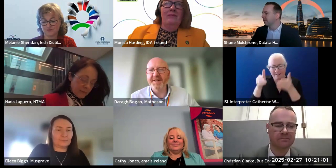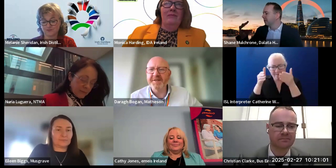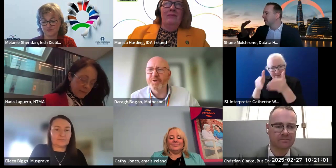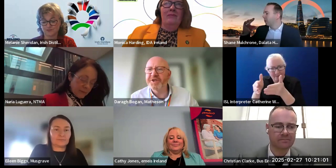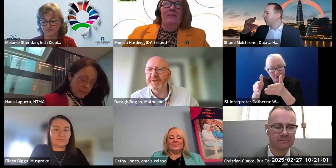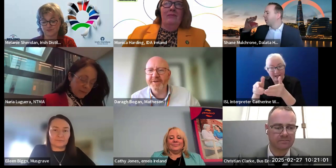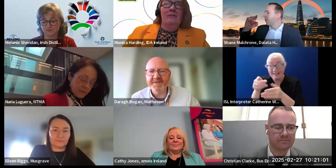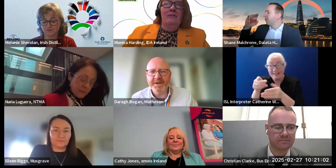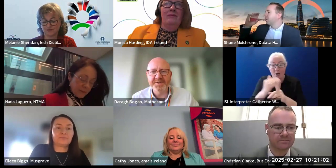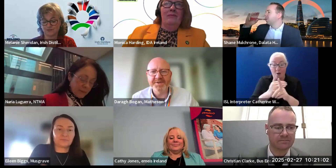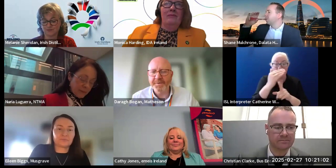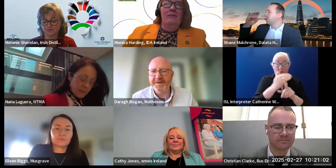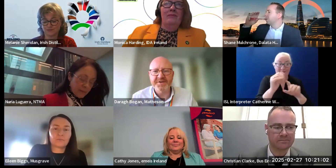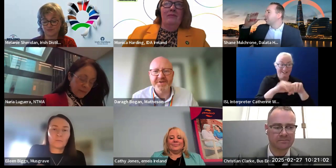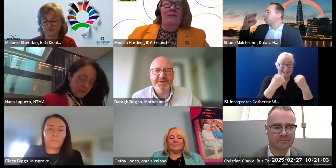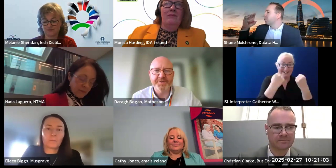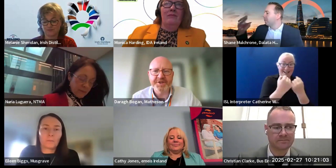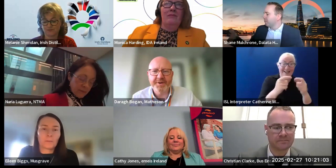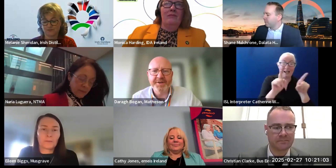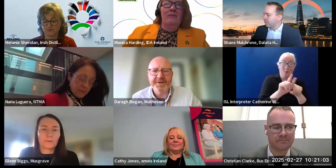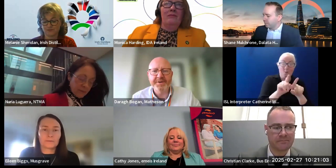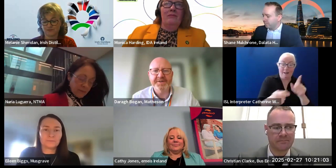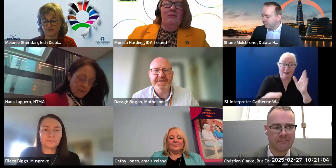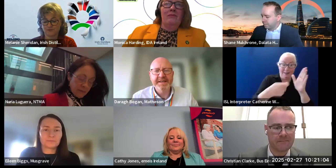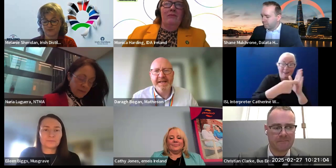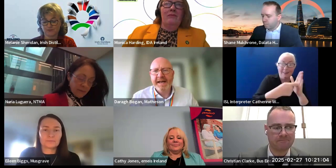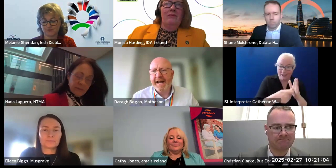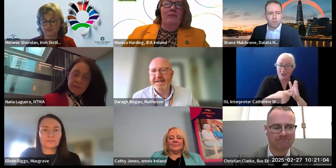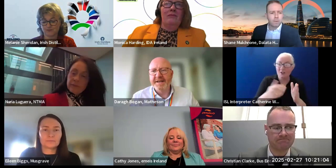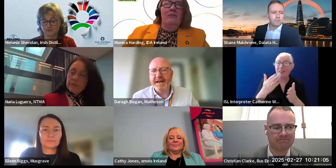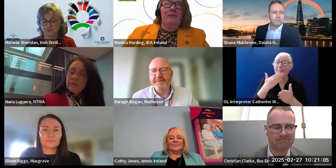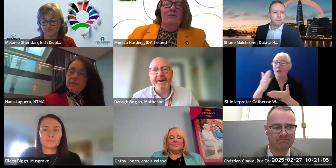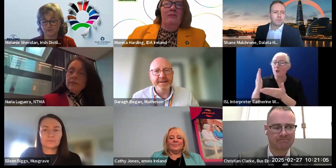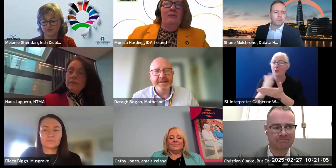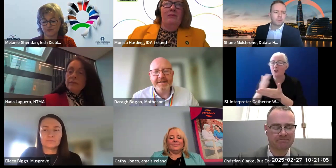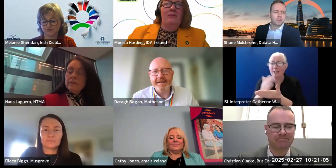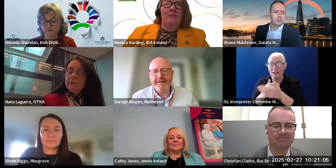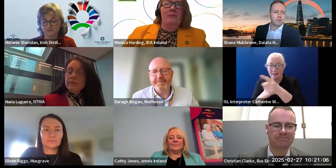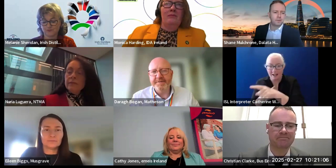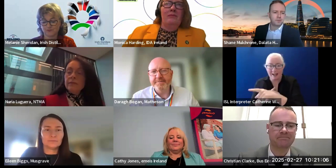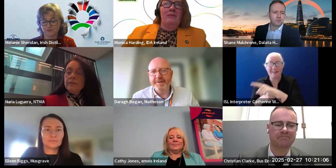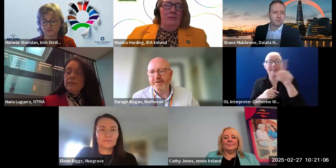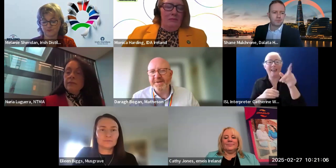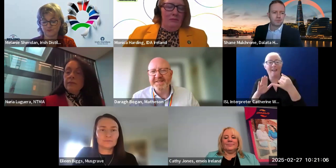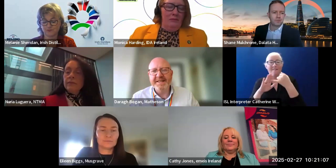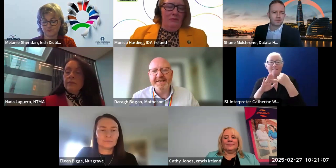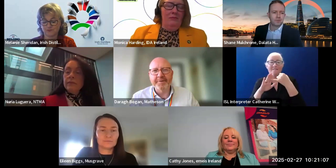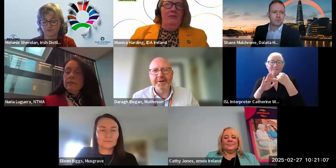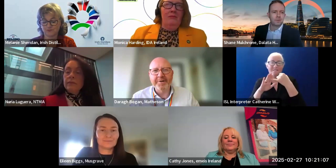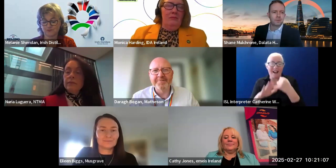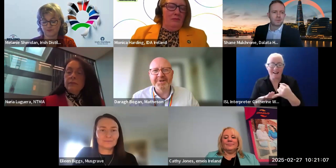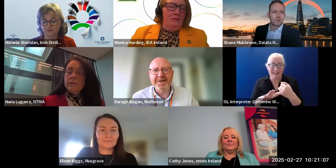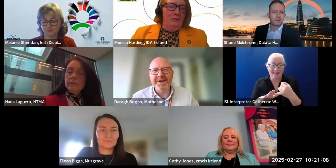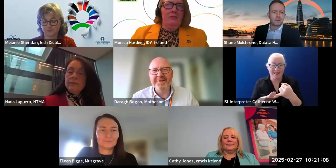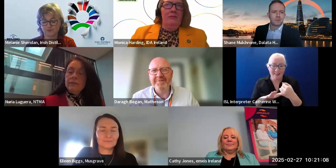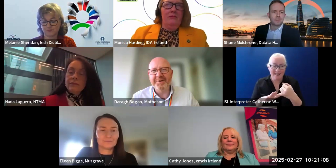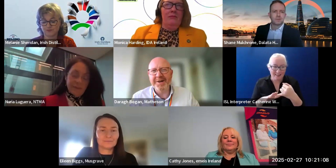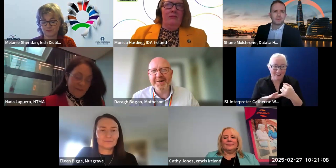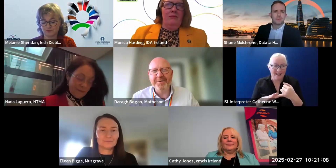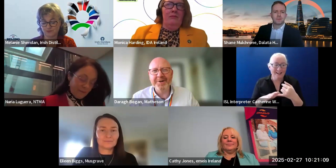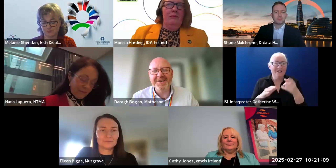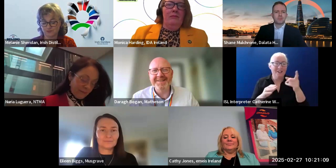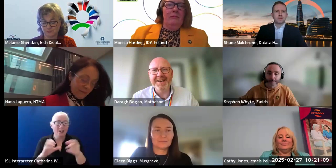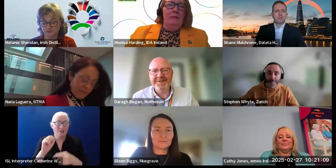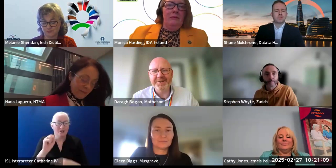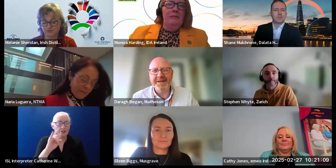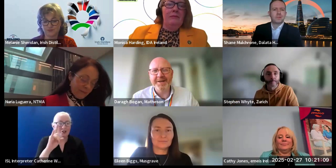improves society more generally as well. So thank you so much for sharing that with us. And finally, but by no means least, I'm going to come to Shane